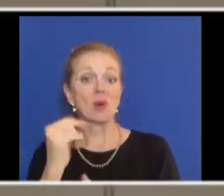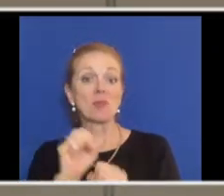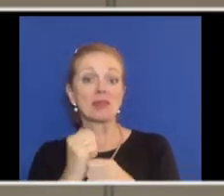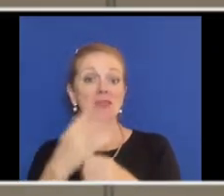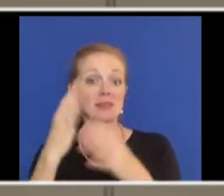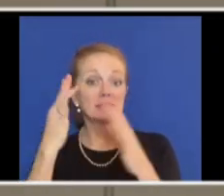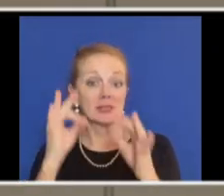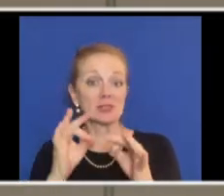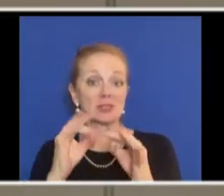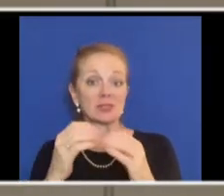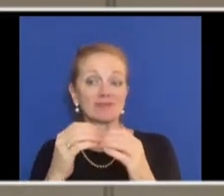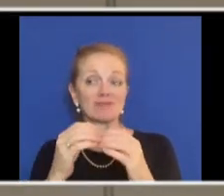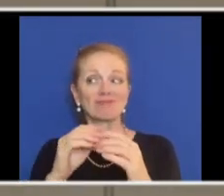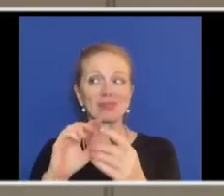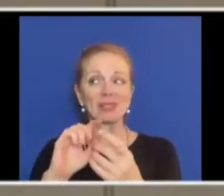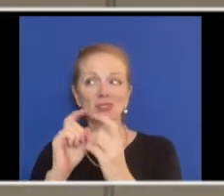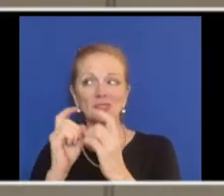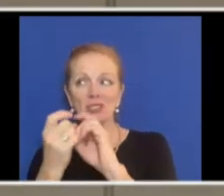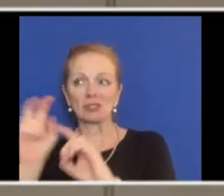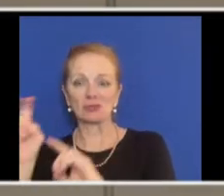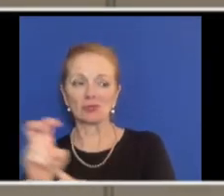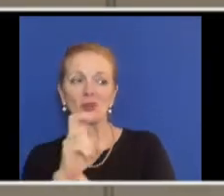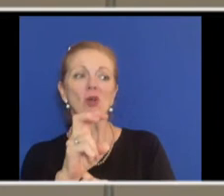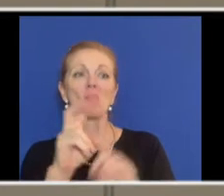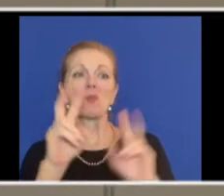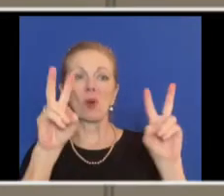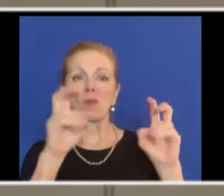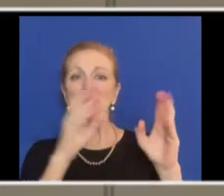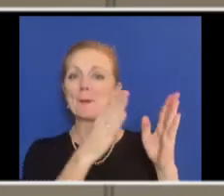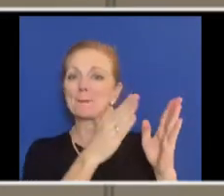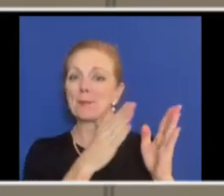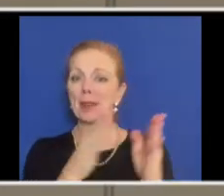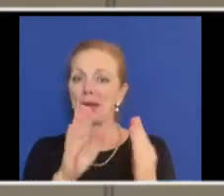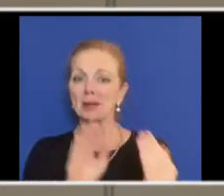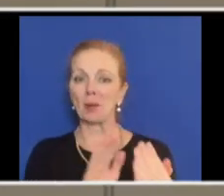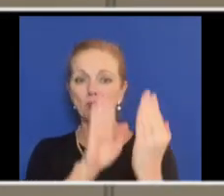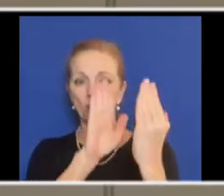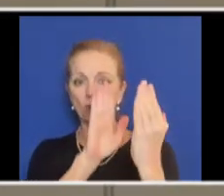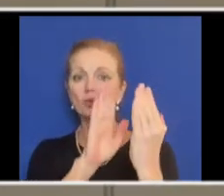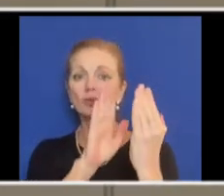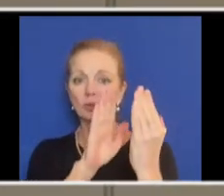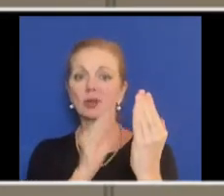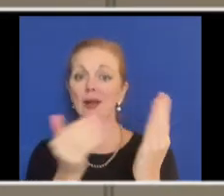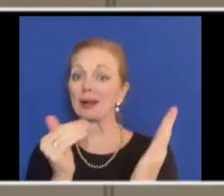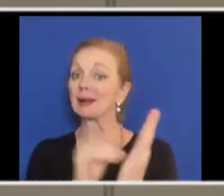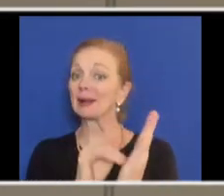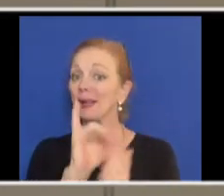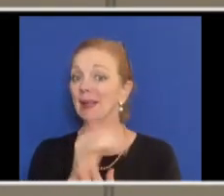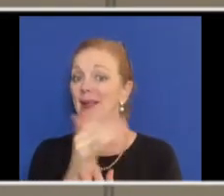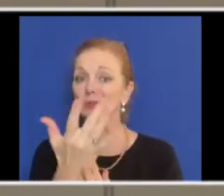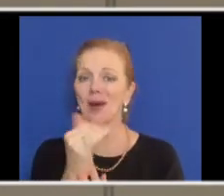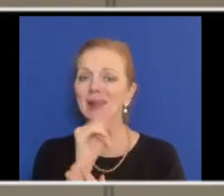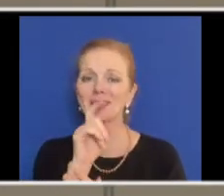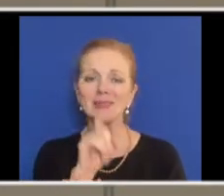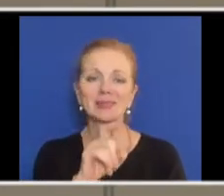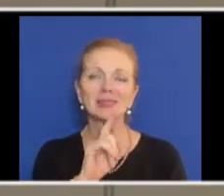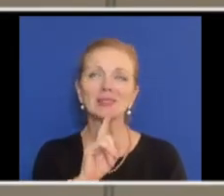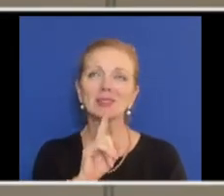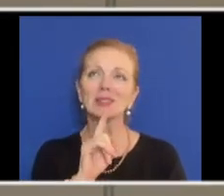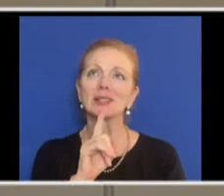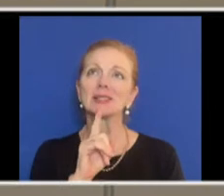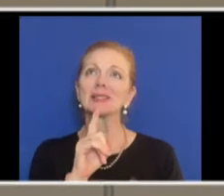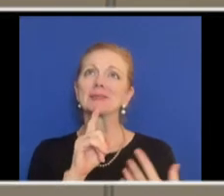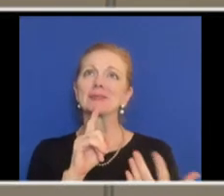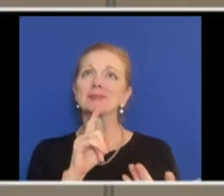deal-making approaches to a more planned approach um you know again that's why I didn't necessarily uh